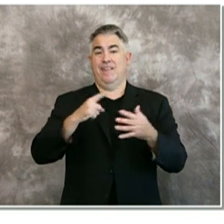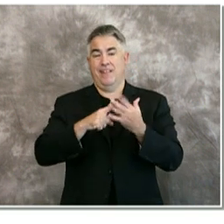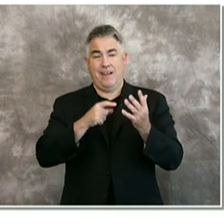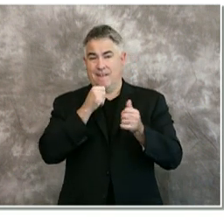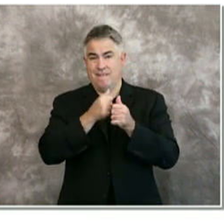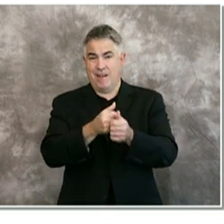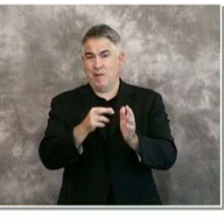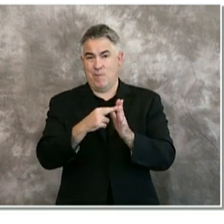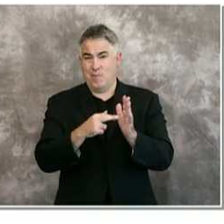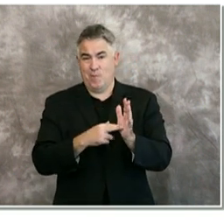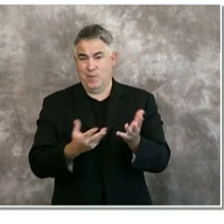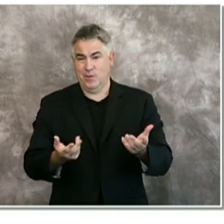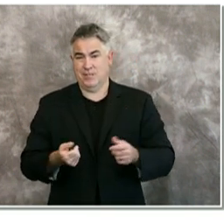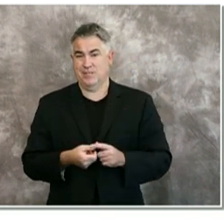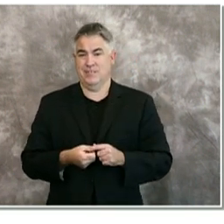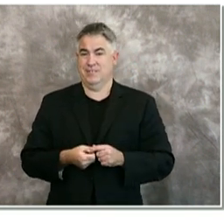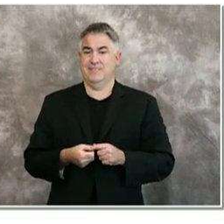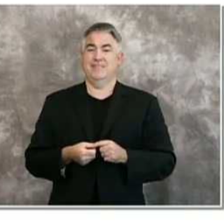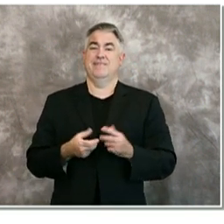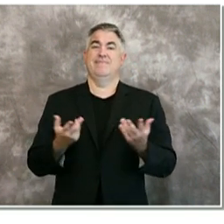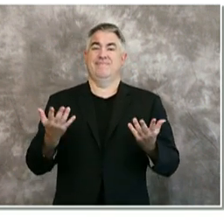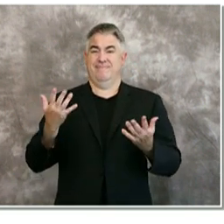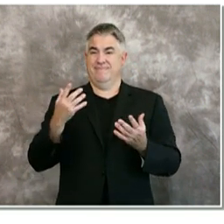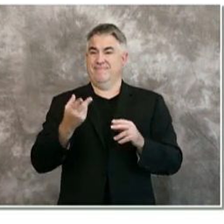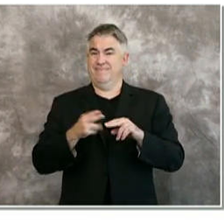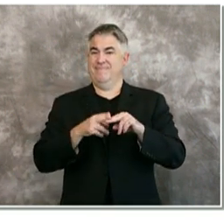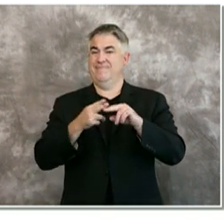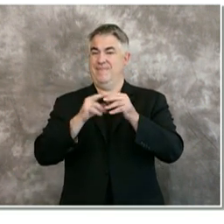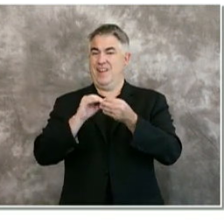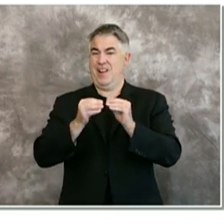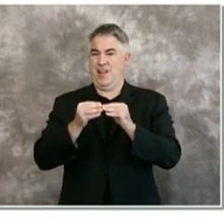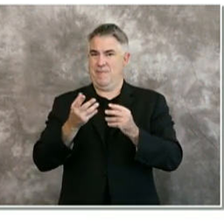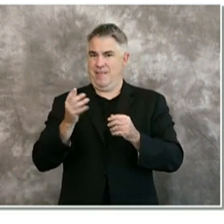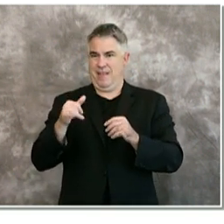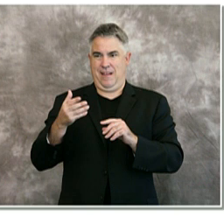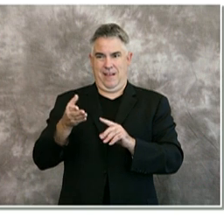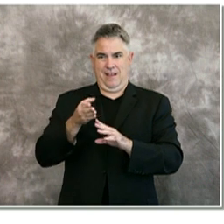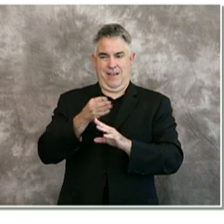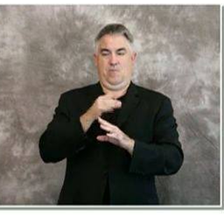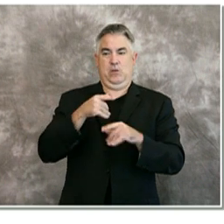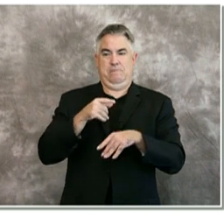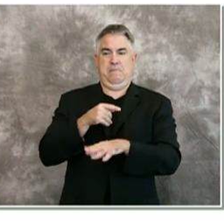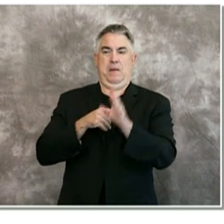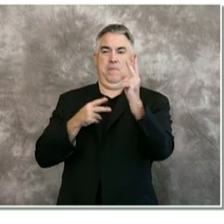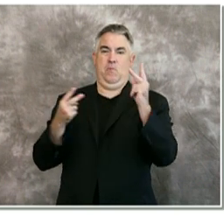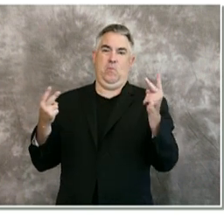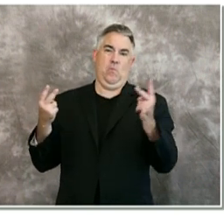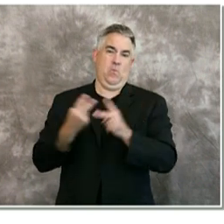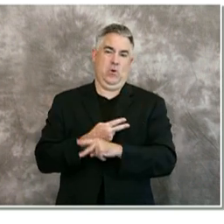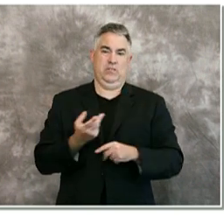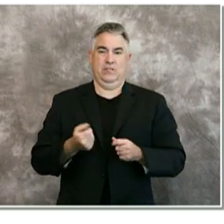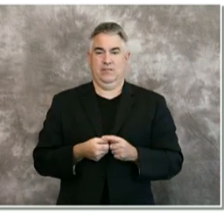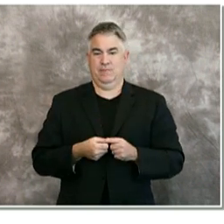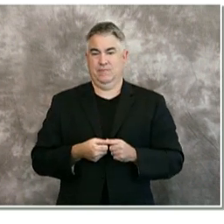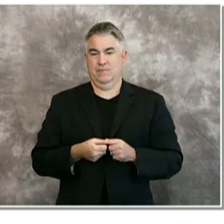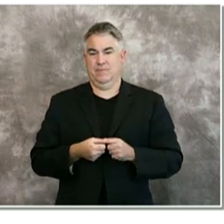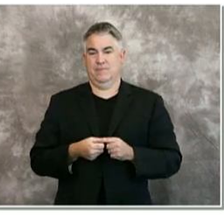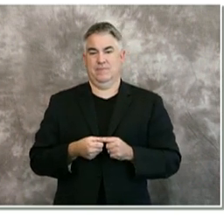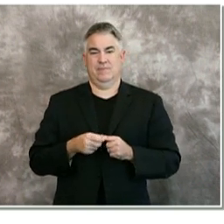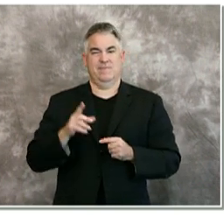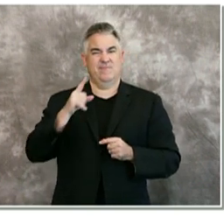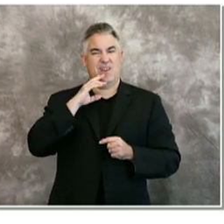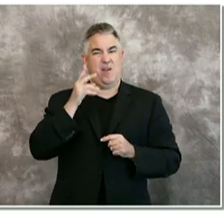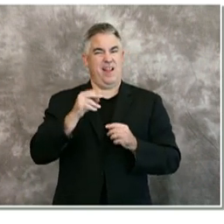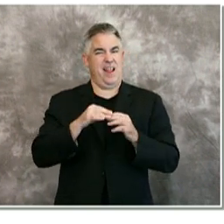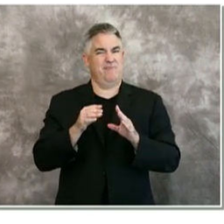are much higher than were previously expected, even though we expected the numbers to increase. And keep